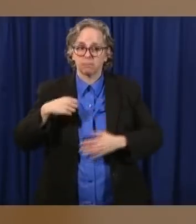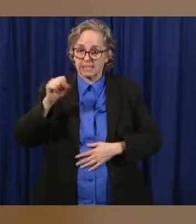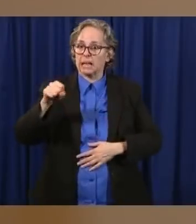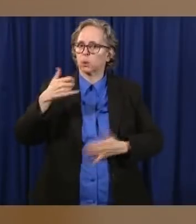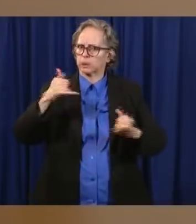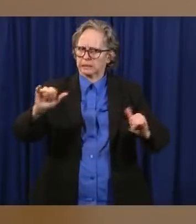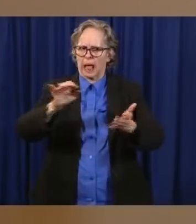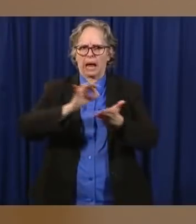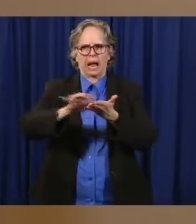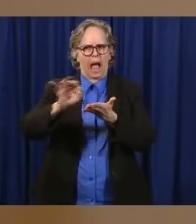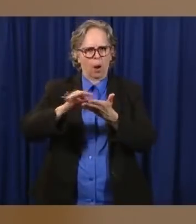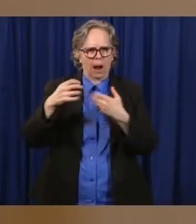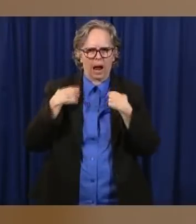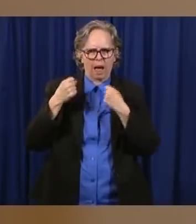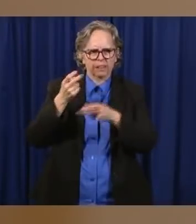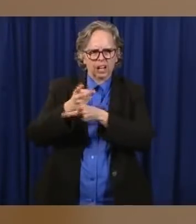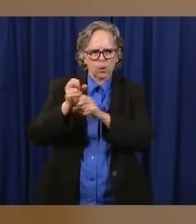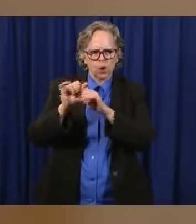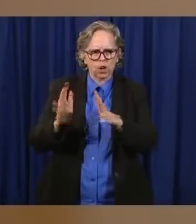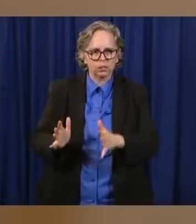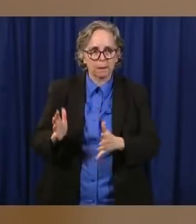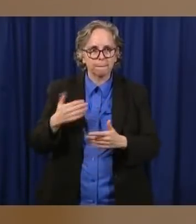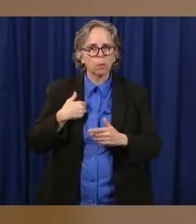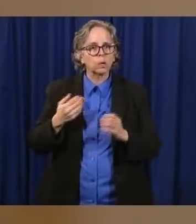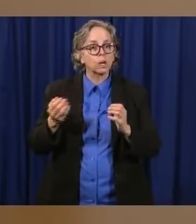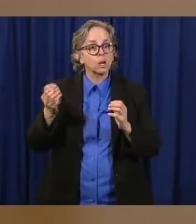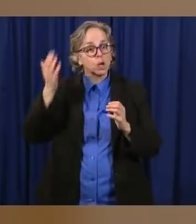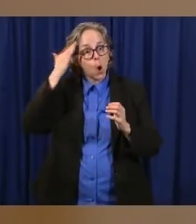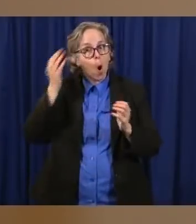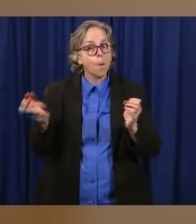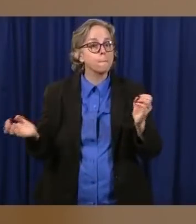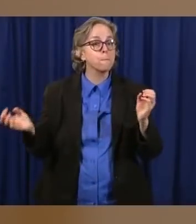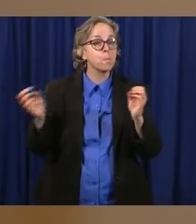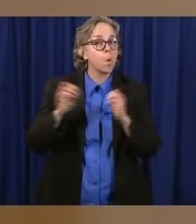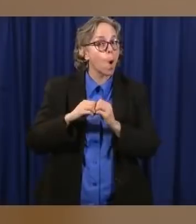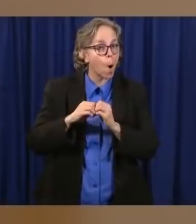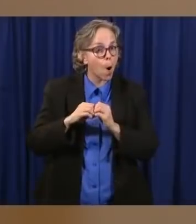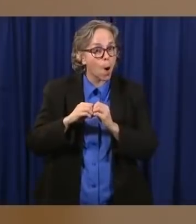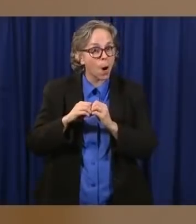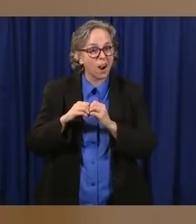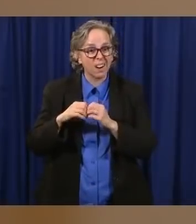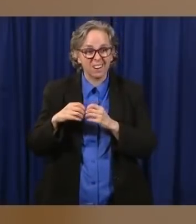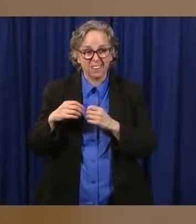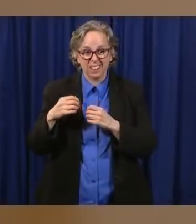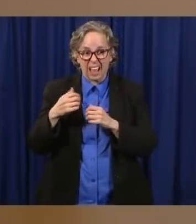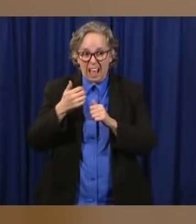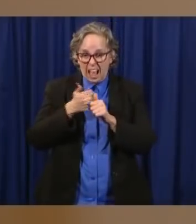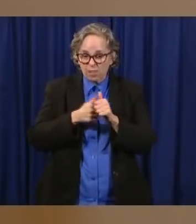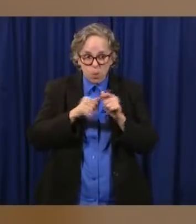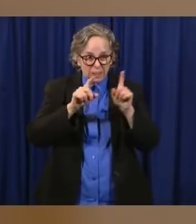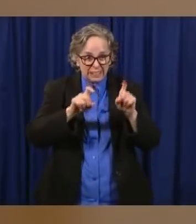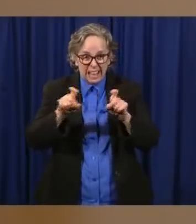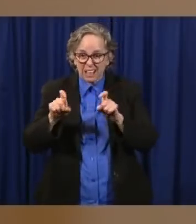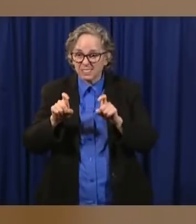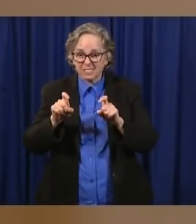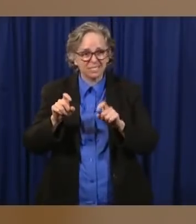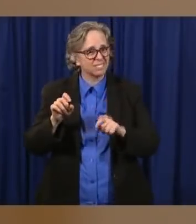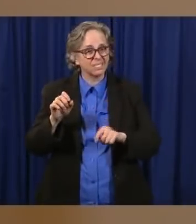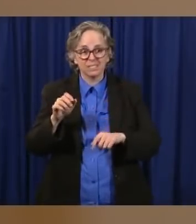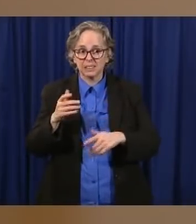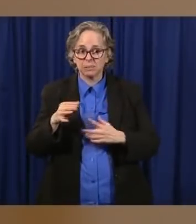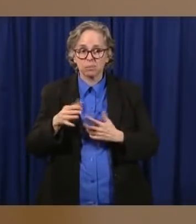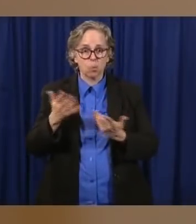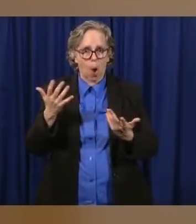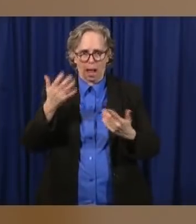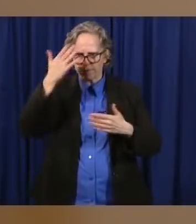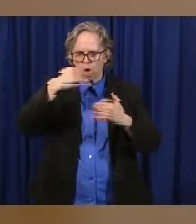iceberg, even amongst folks who are healthcare workers. Not everyone has been tested, especially in front lines on nursing homes. Some